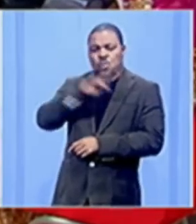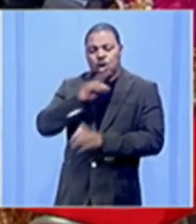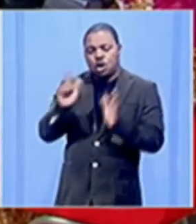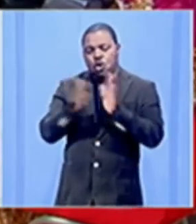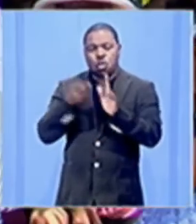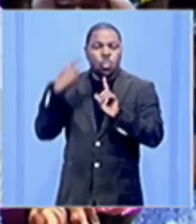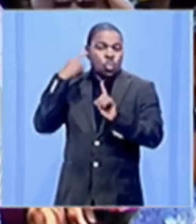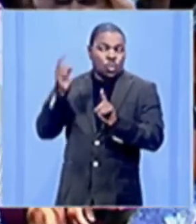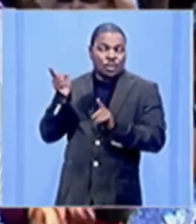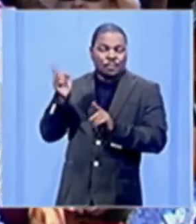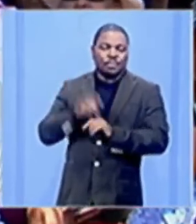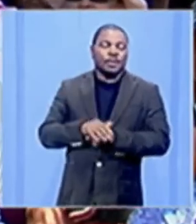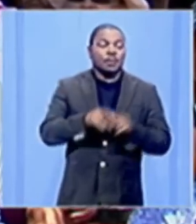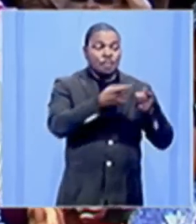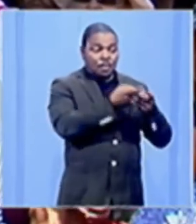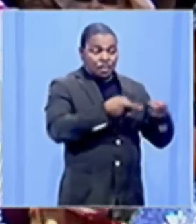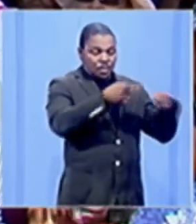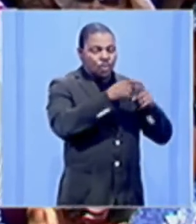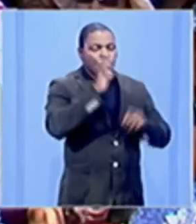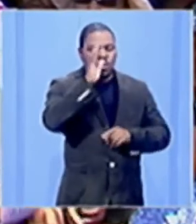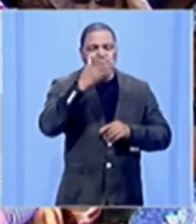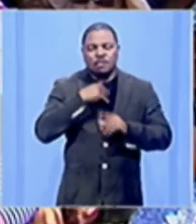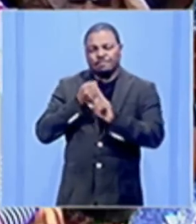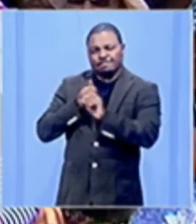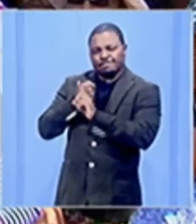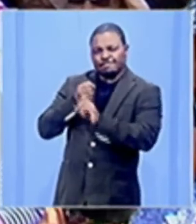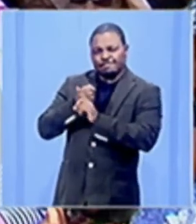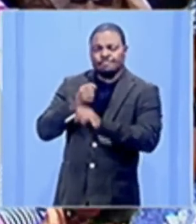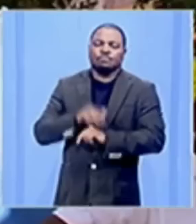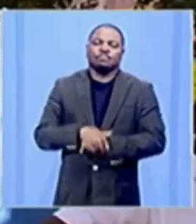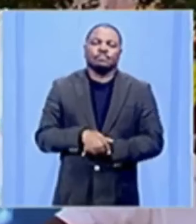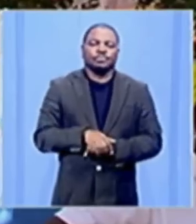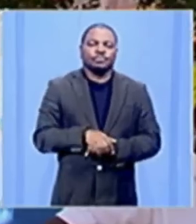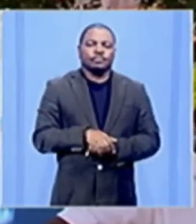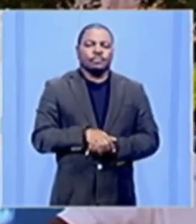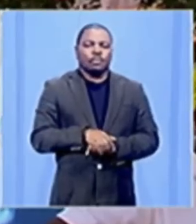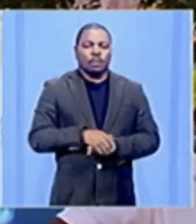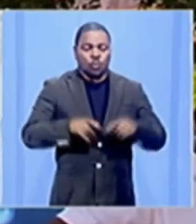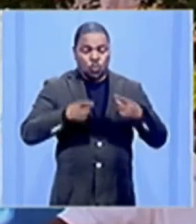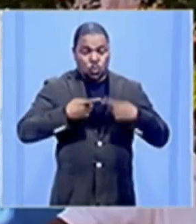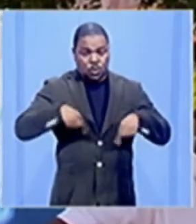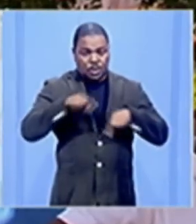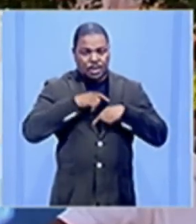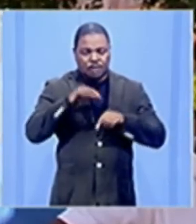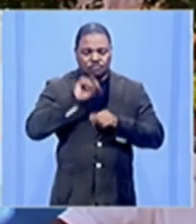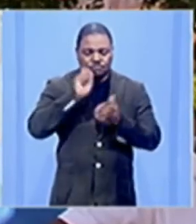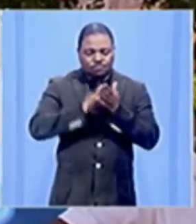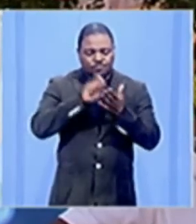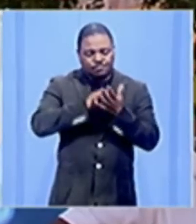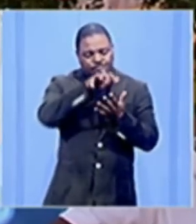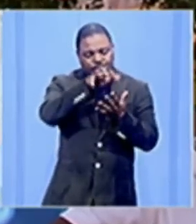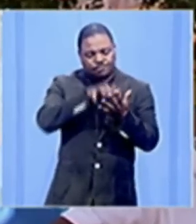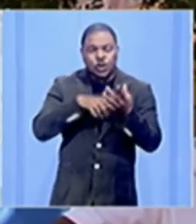ba re batlile go tsaya dikgato kgatlhanong le seemo sa ga jaana. We are going to write a petition to